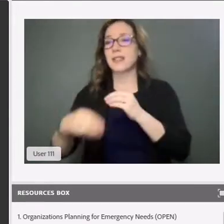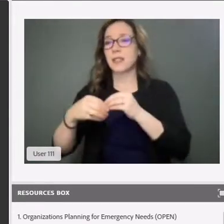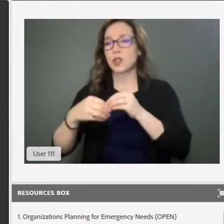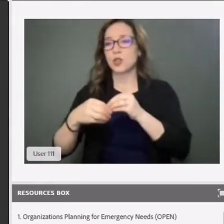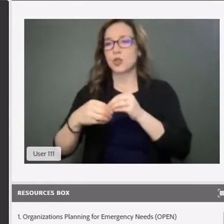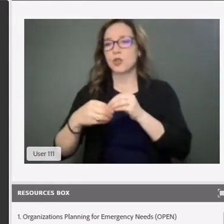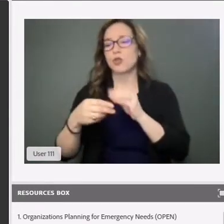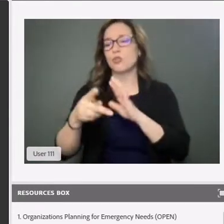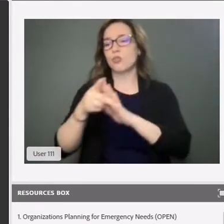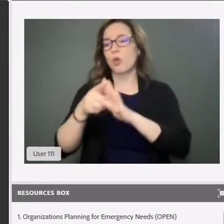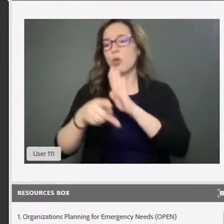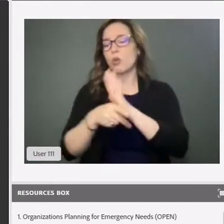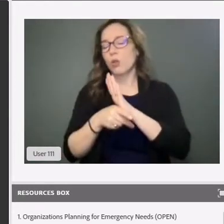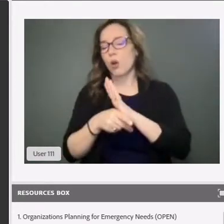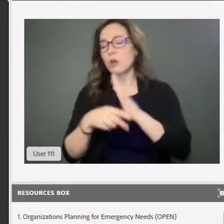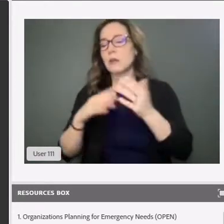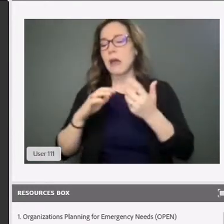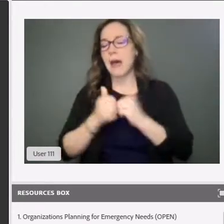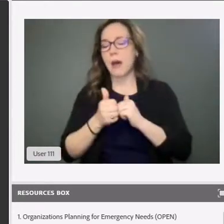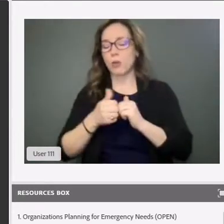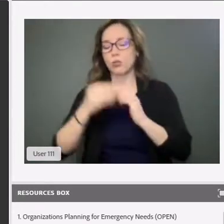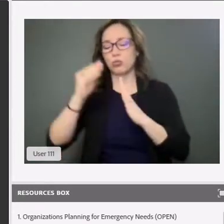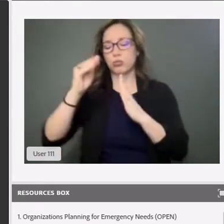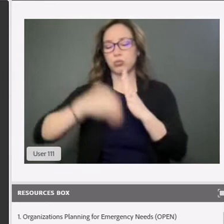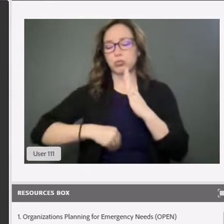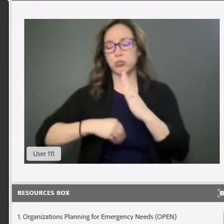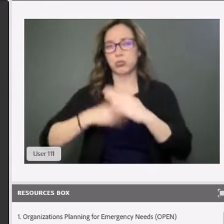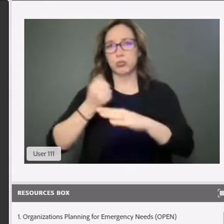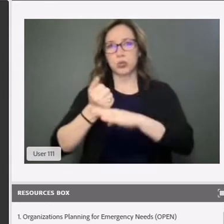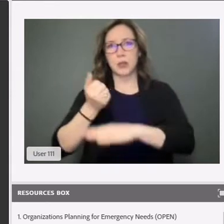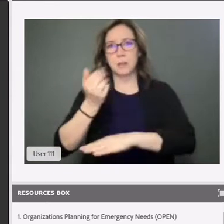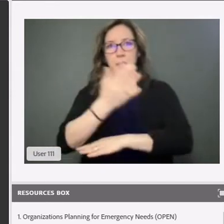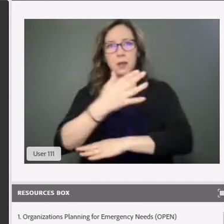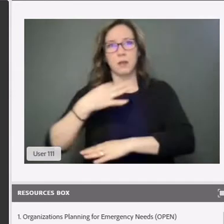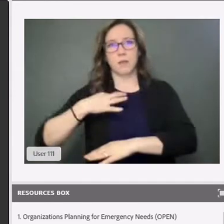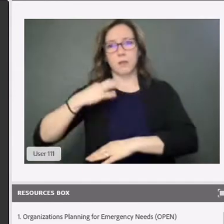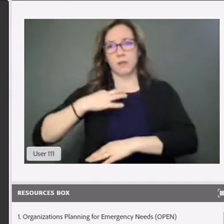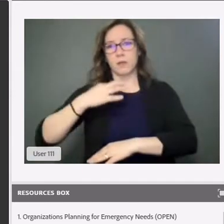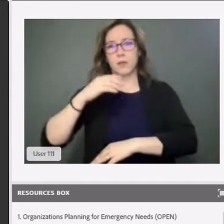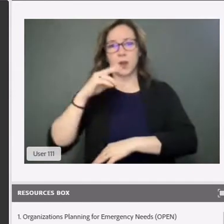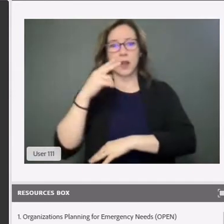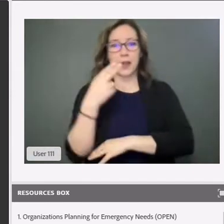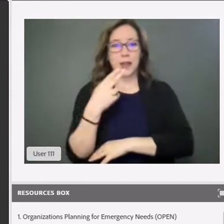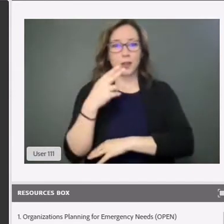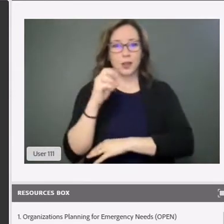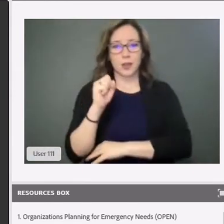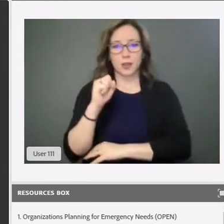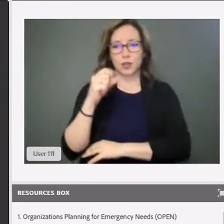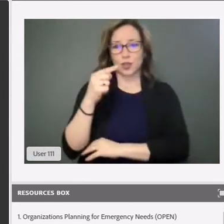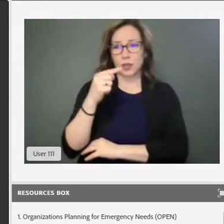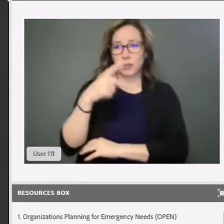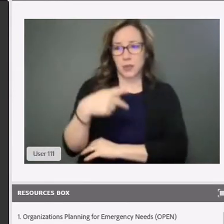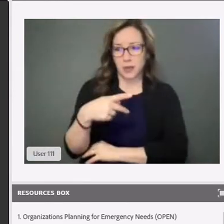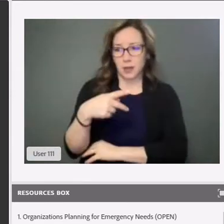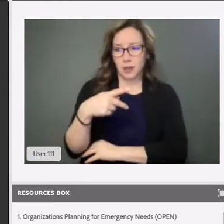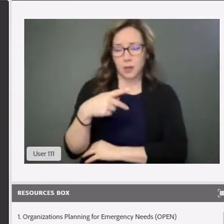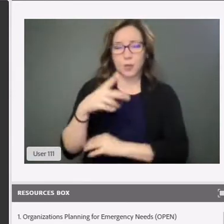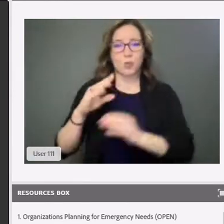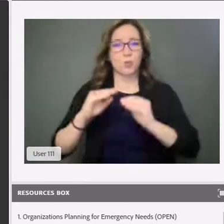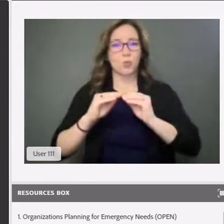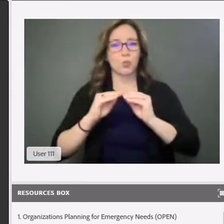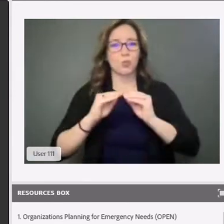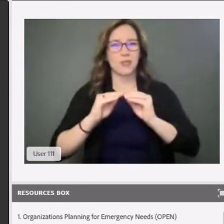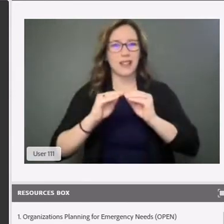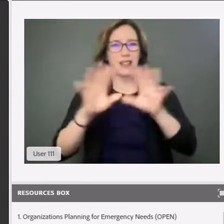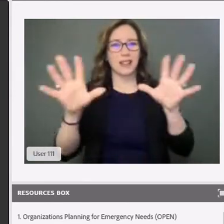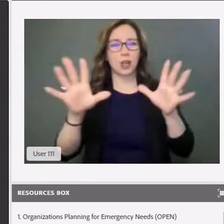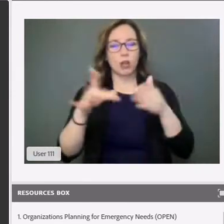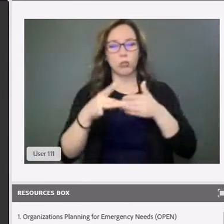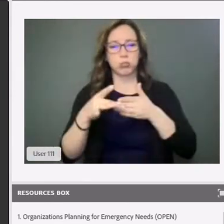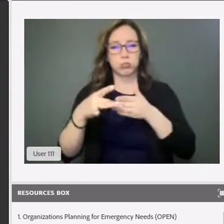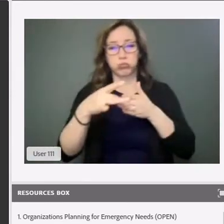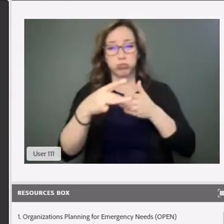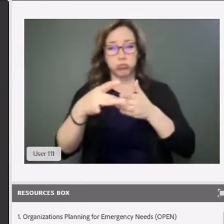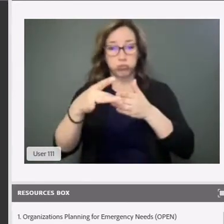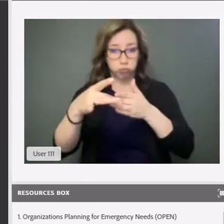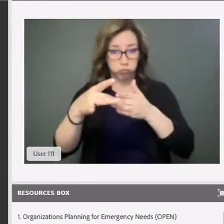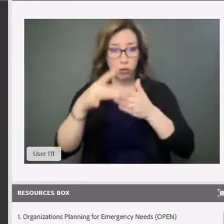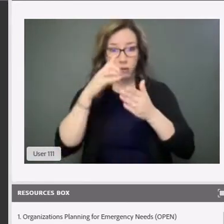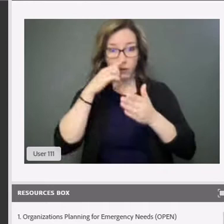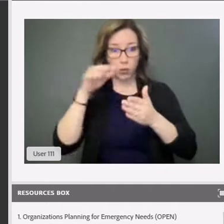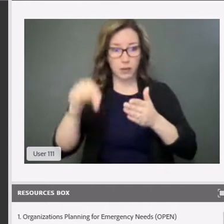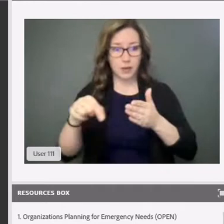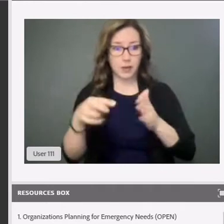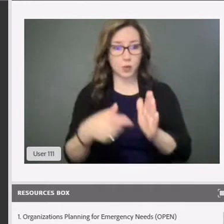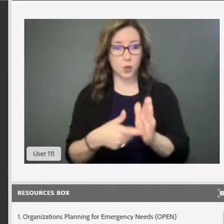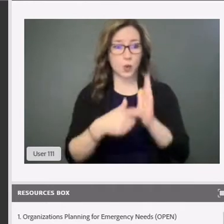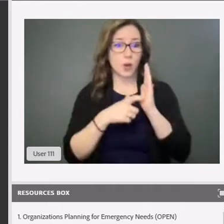submit a strong application for the HSGP. We hope that this webinar will provide clearer guidance on how to navigate the new grant program